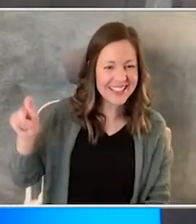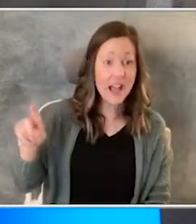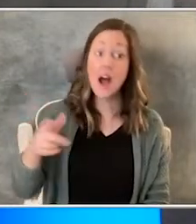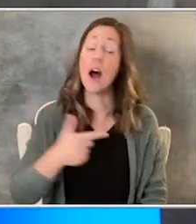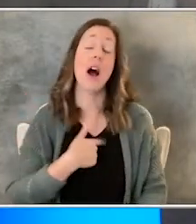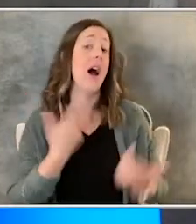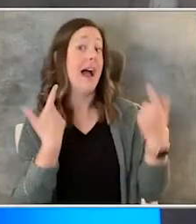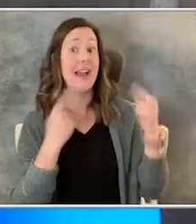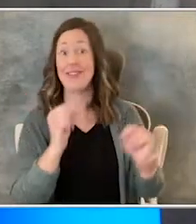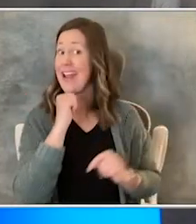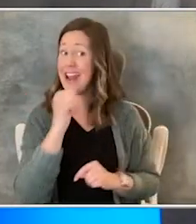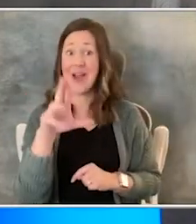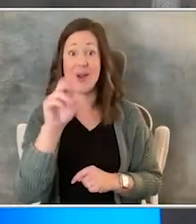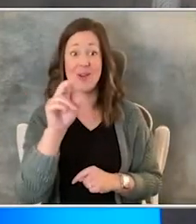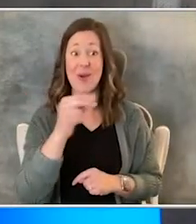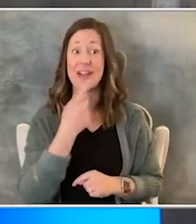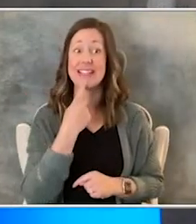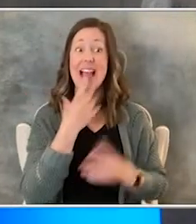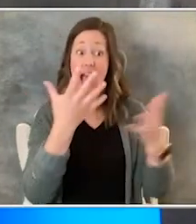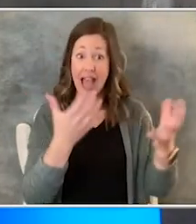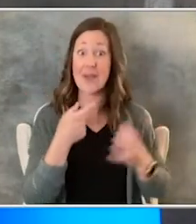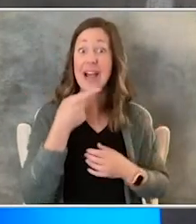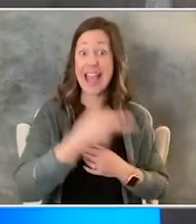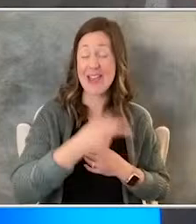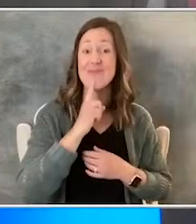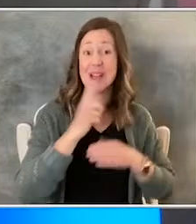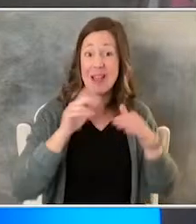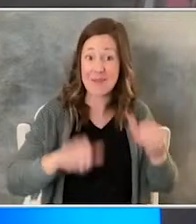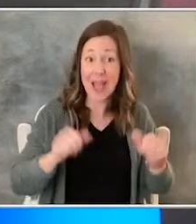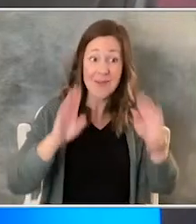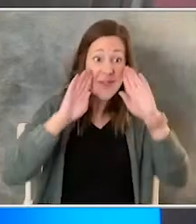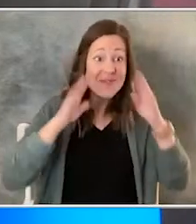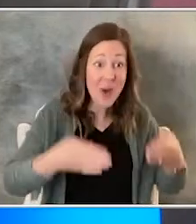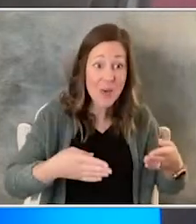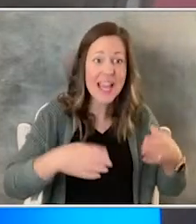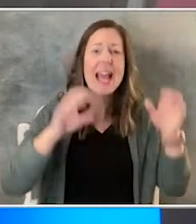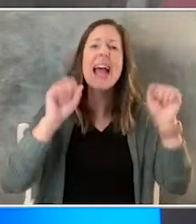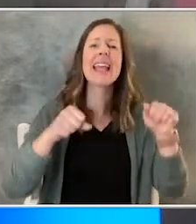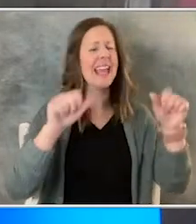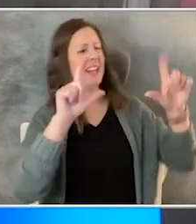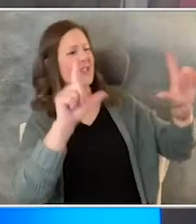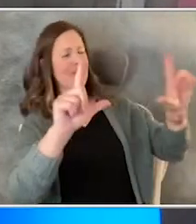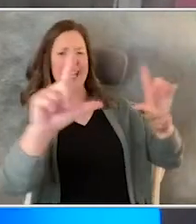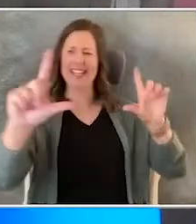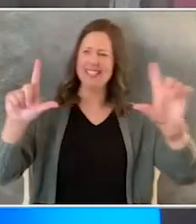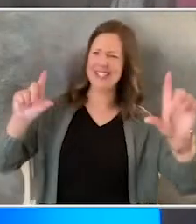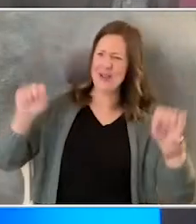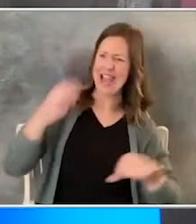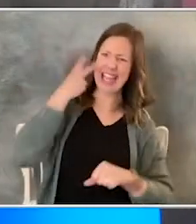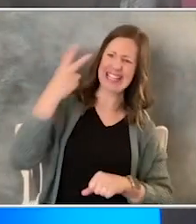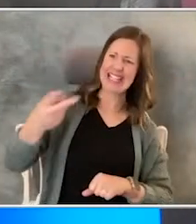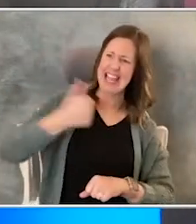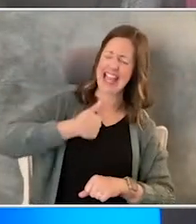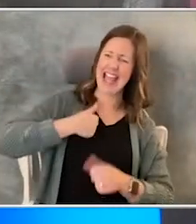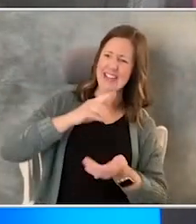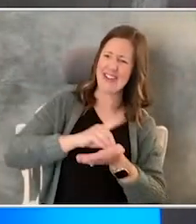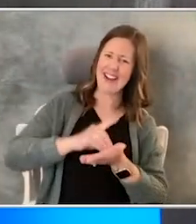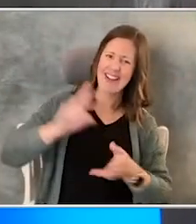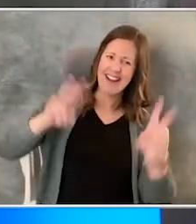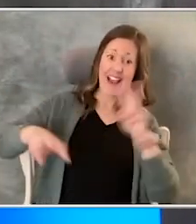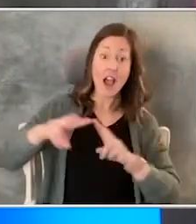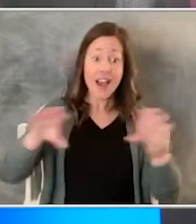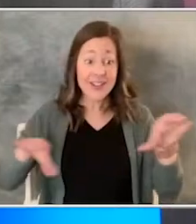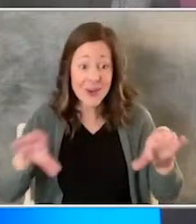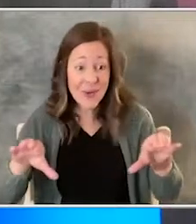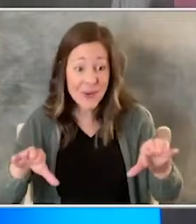he's 45 and all 3 of his main arteries were occluded. And you would think that's not compatible with life, but he had enough